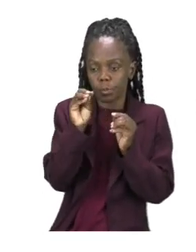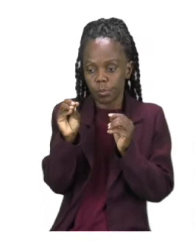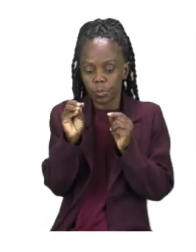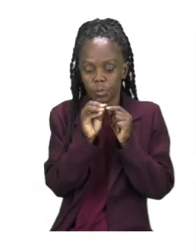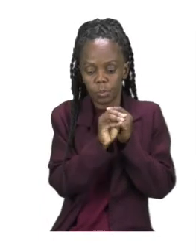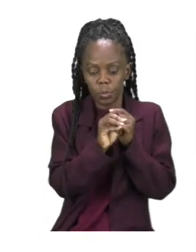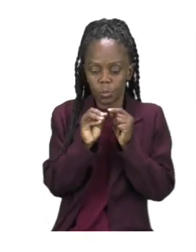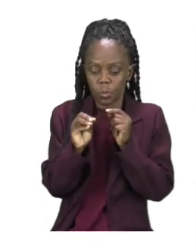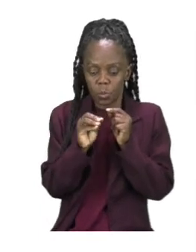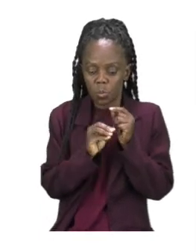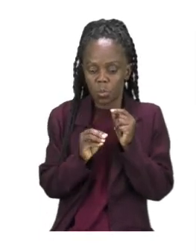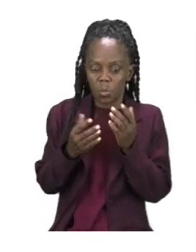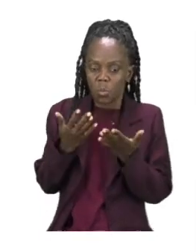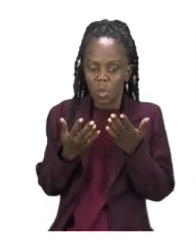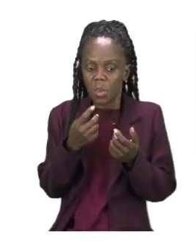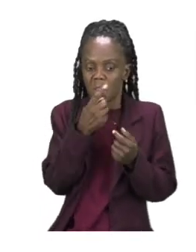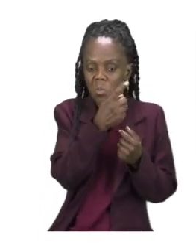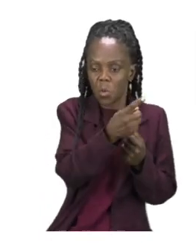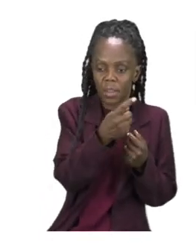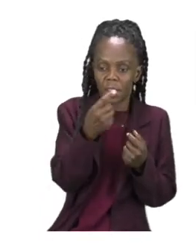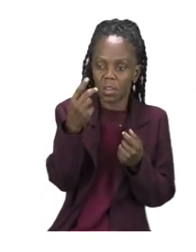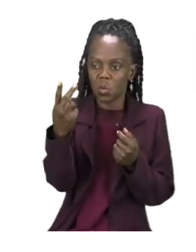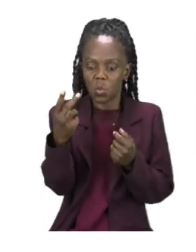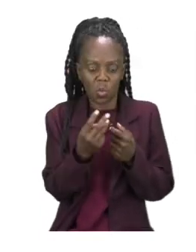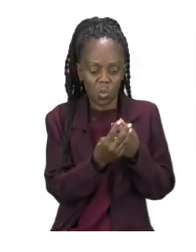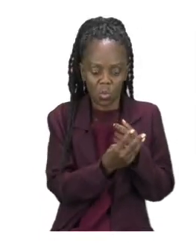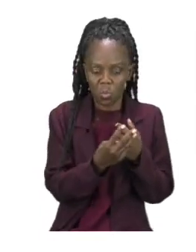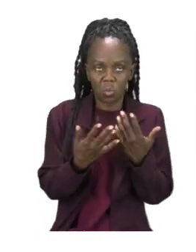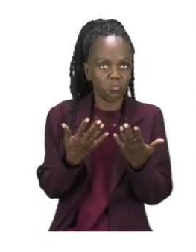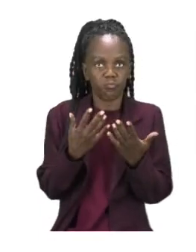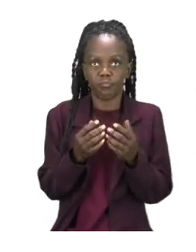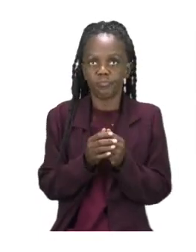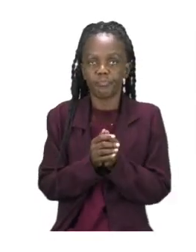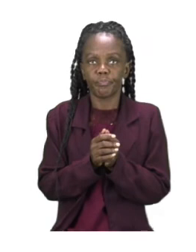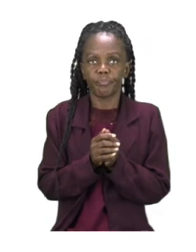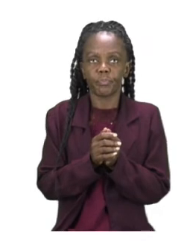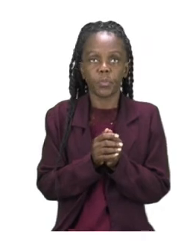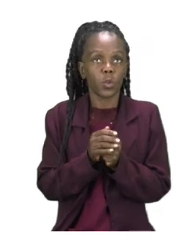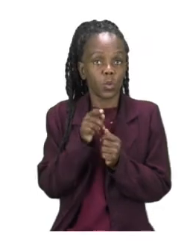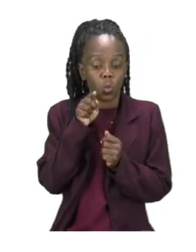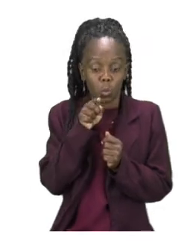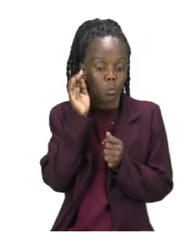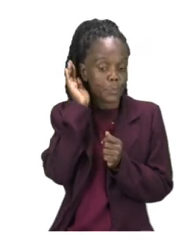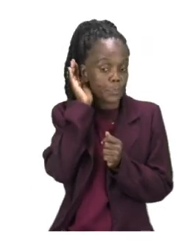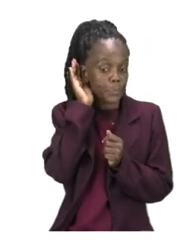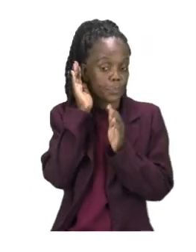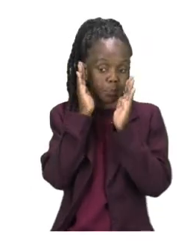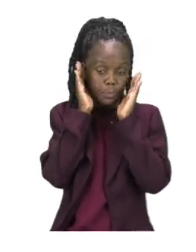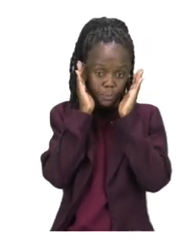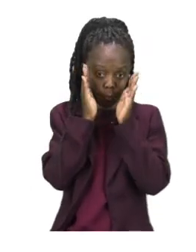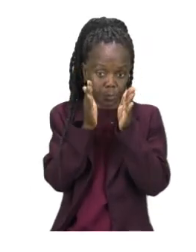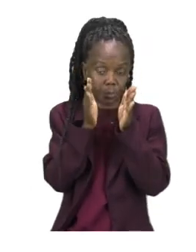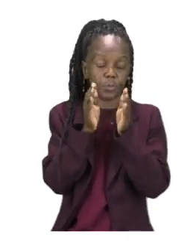your own words. I want you to listen, and as I am speaking, take a look at